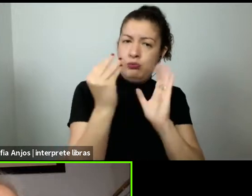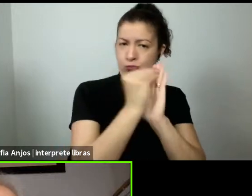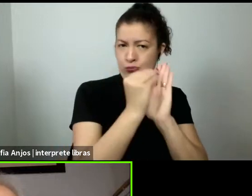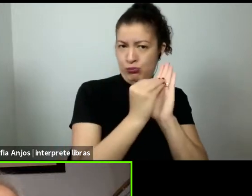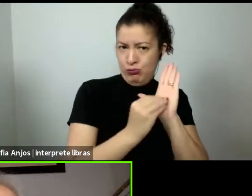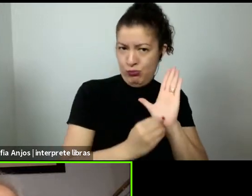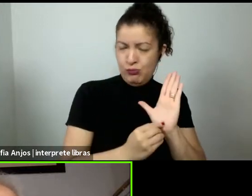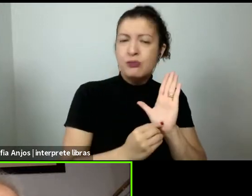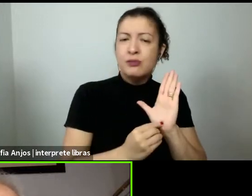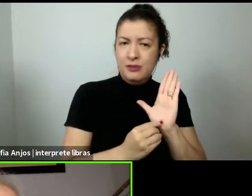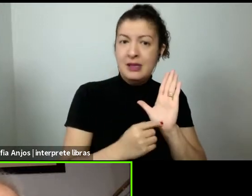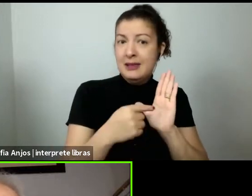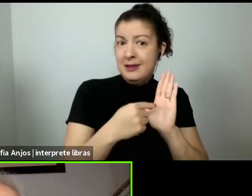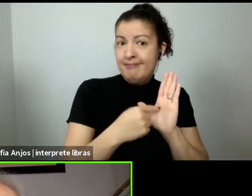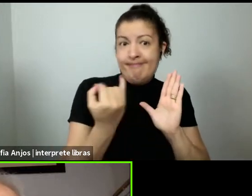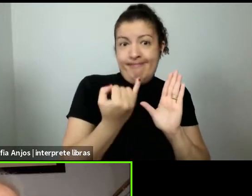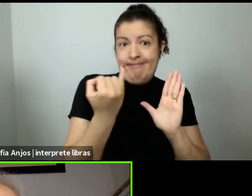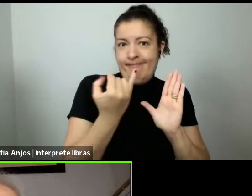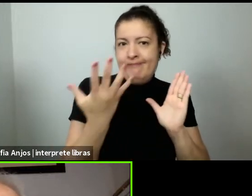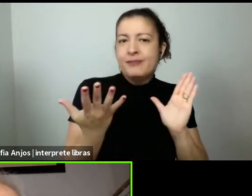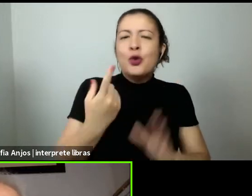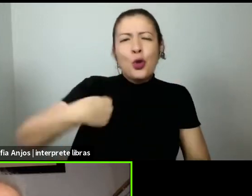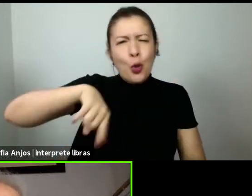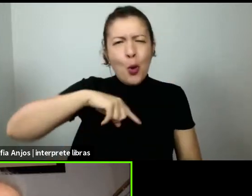have some